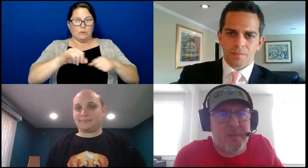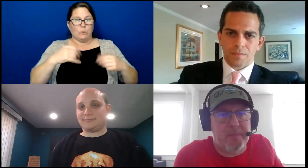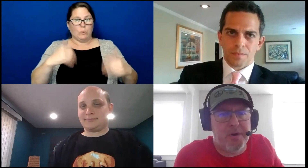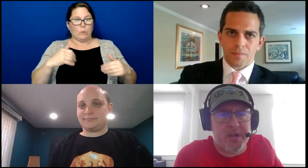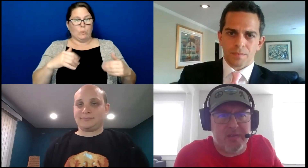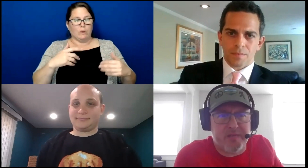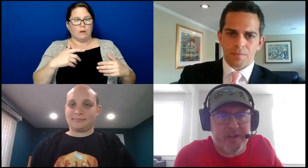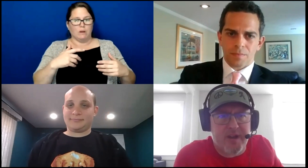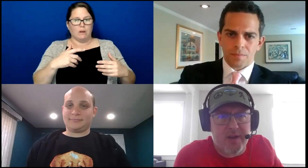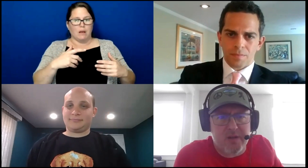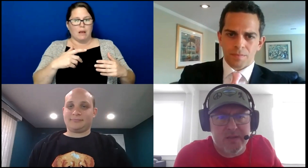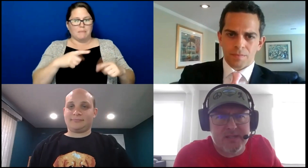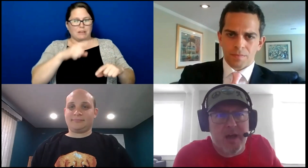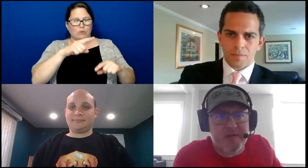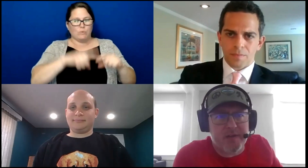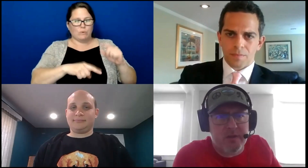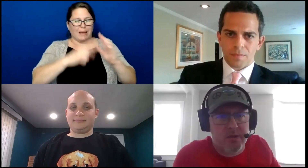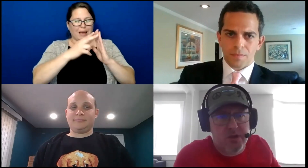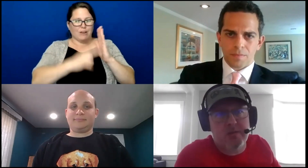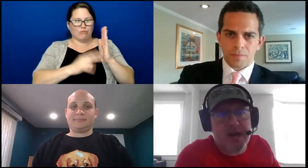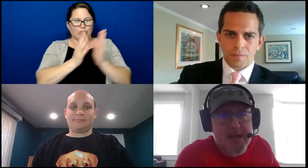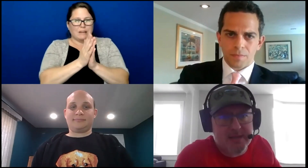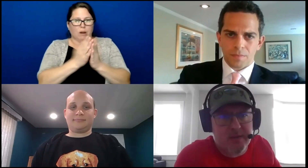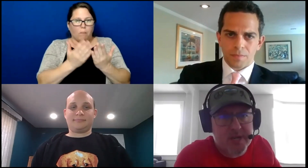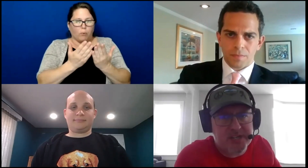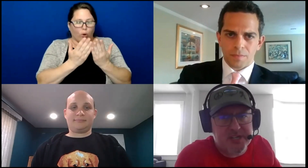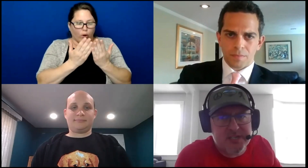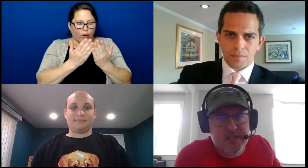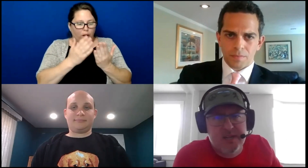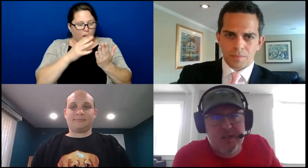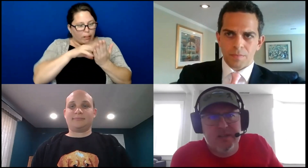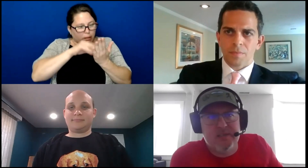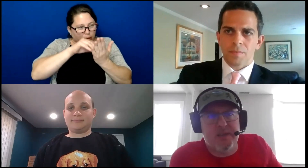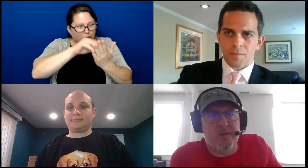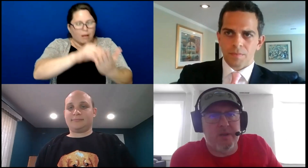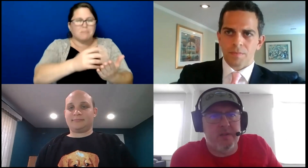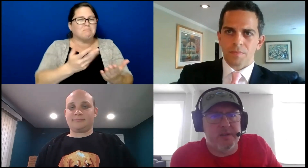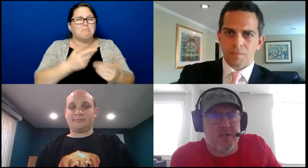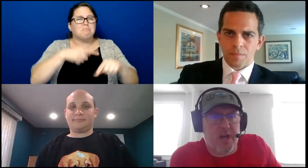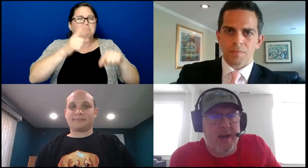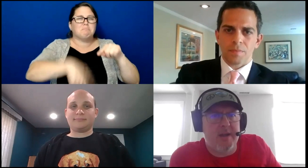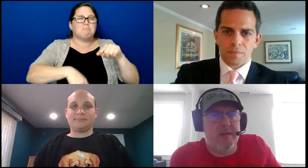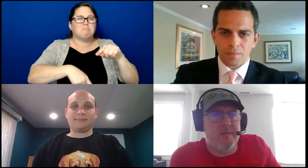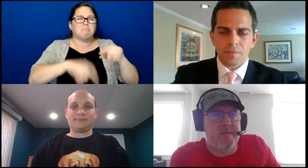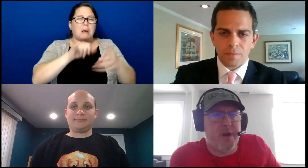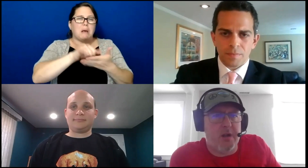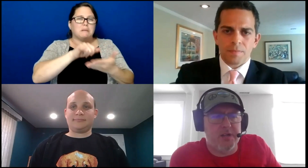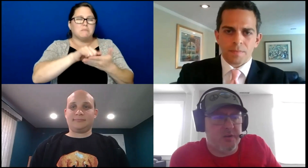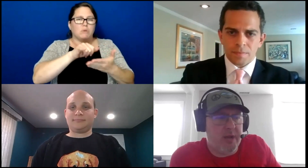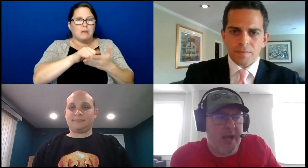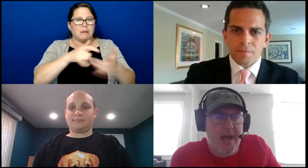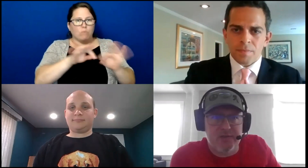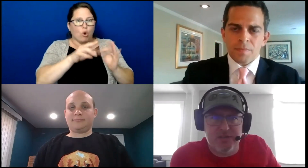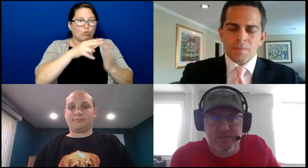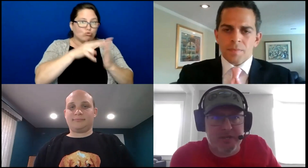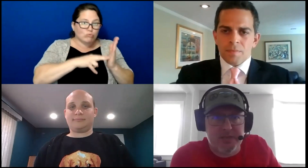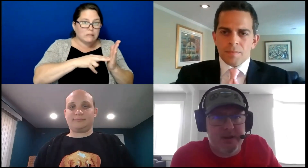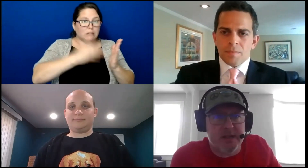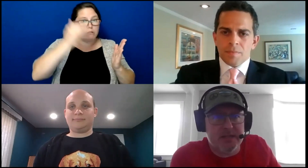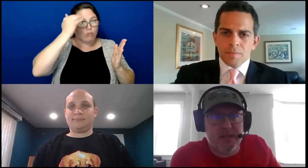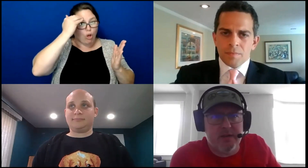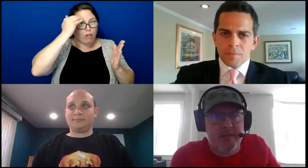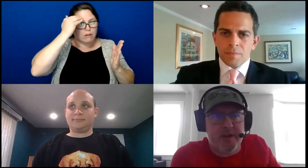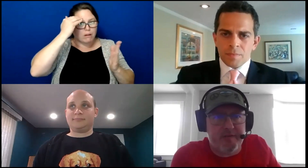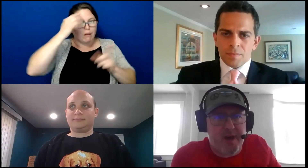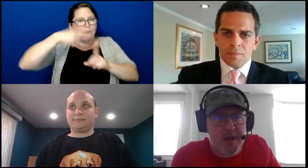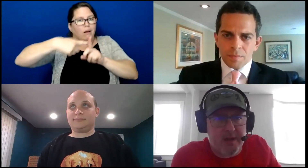really read a book and figure out all this stuff. You learn by asking questions. So there's a lot of knowledge that we have just from